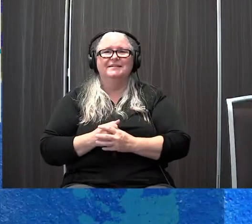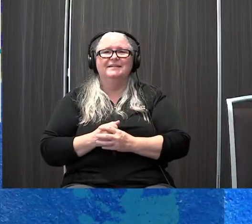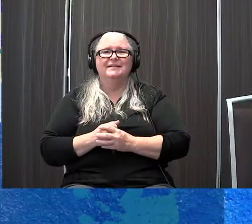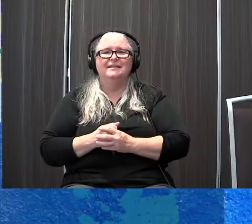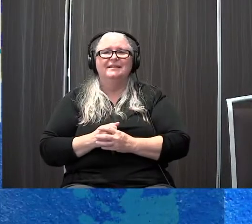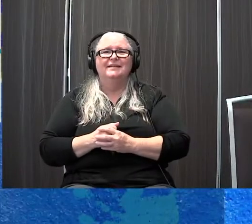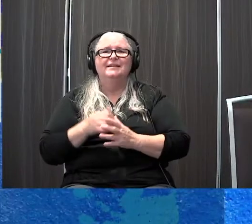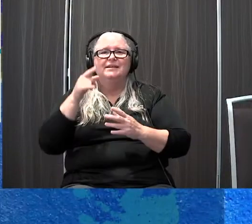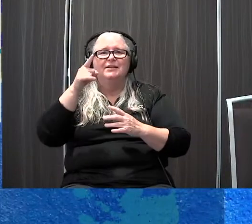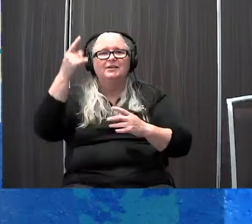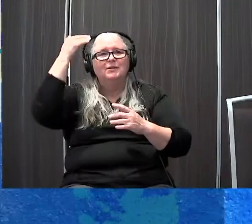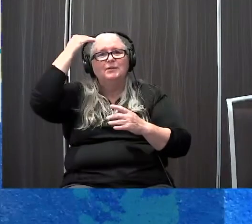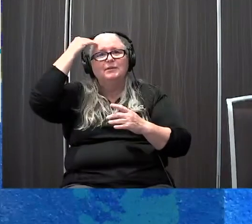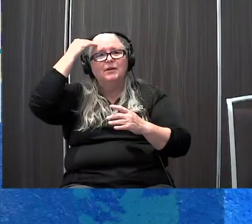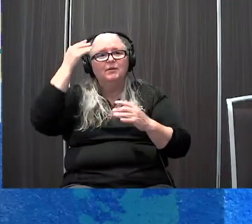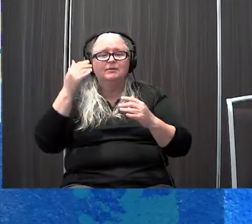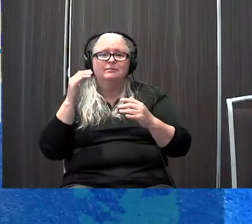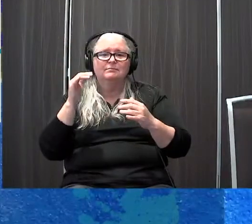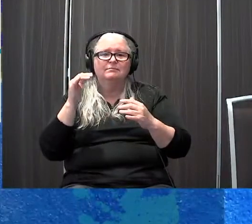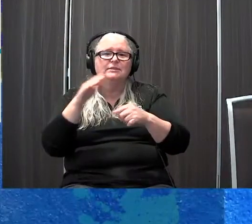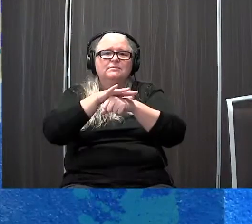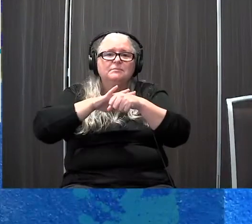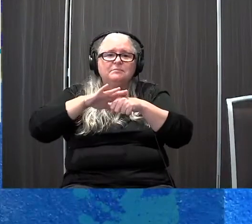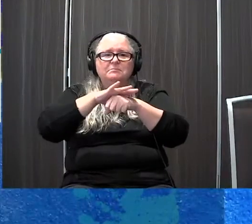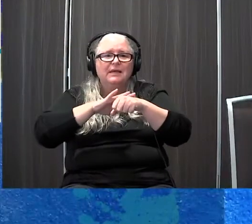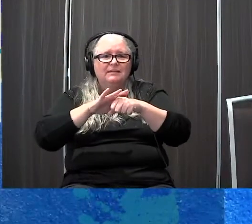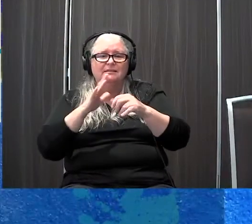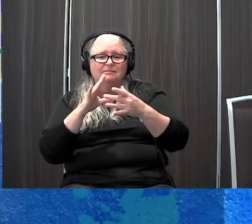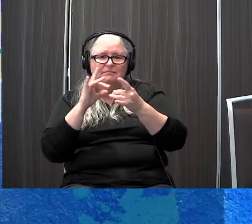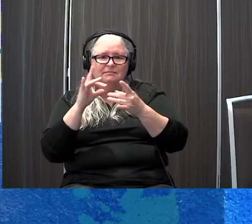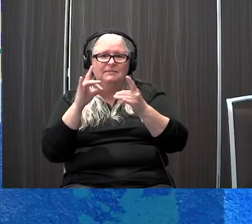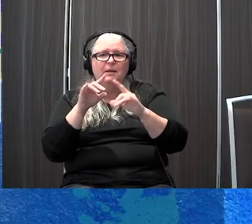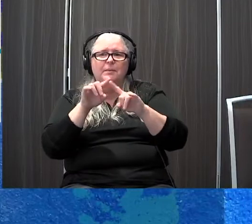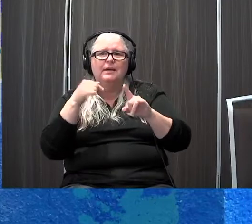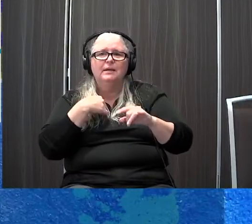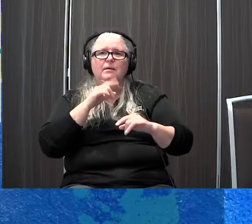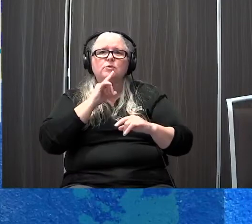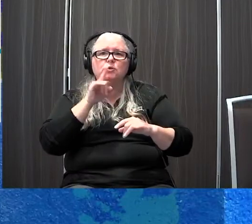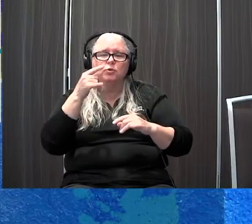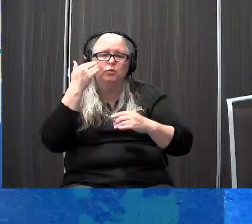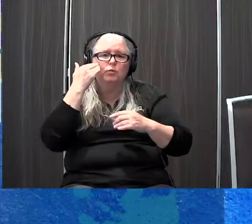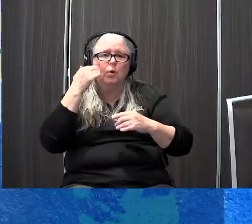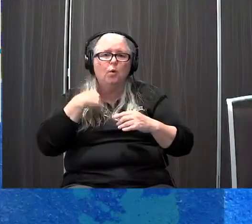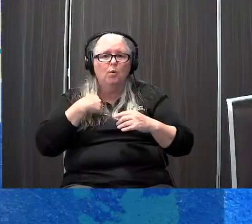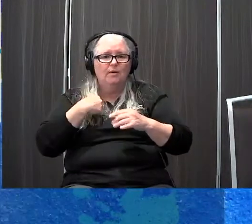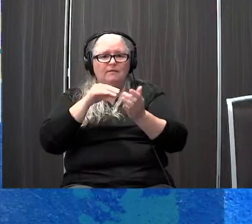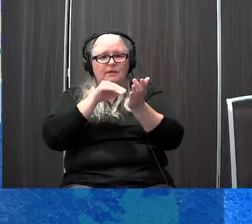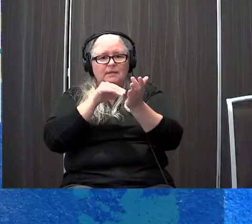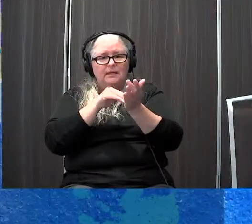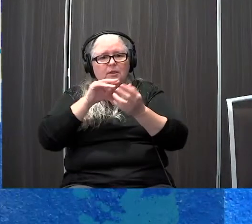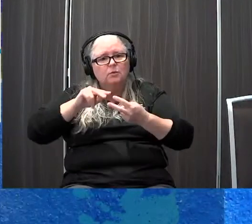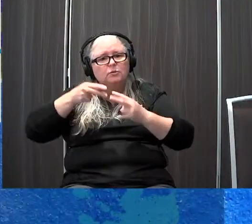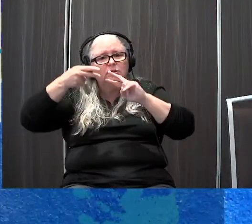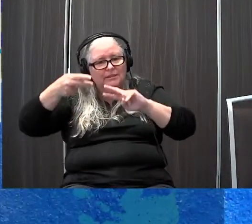So, just to kind of give you guys an overview, I'm sure you guys, given the diagnosis, have heard of a clinical geneticist, but we'll see with our